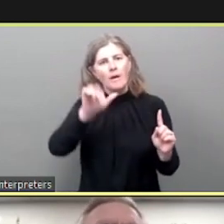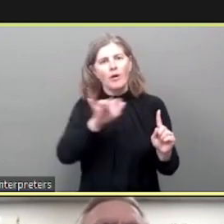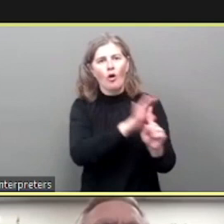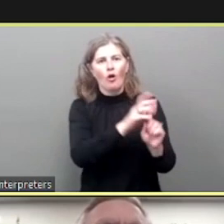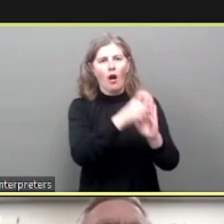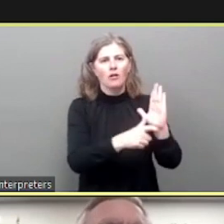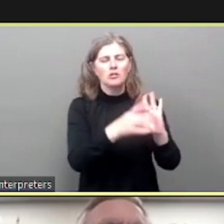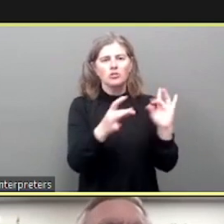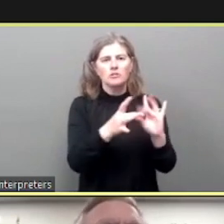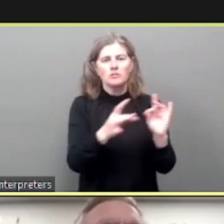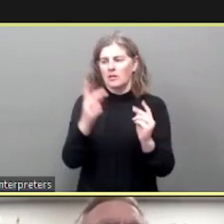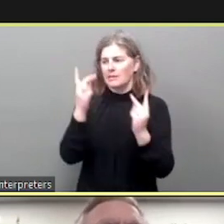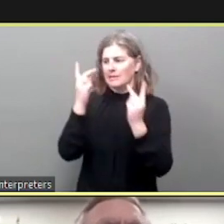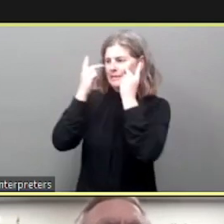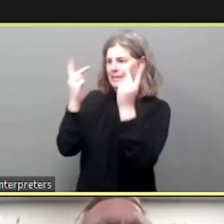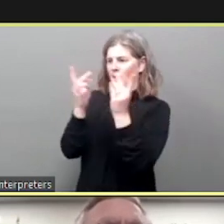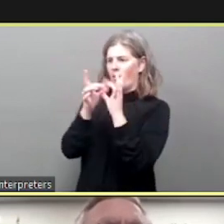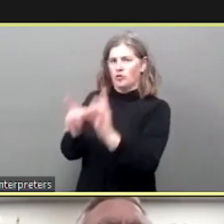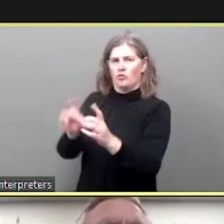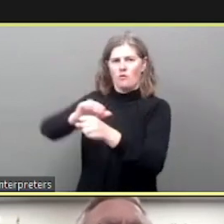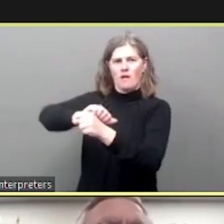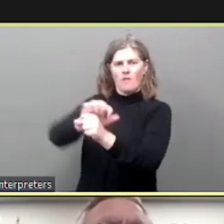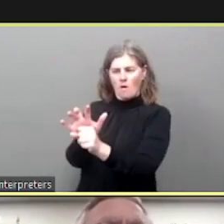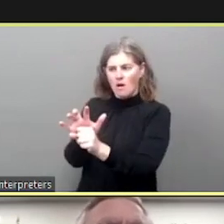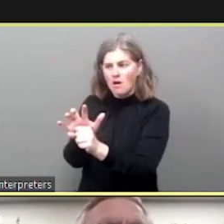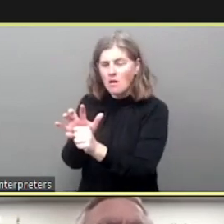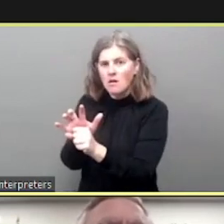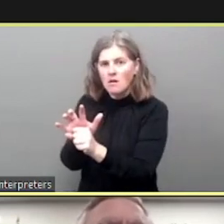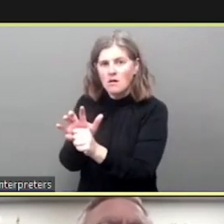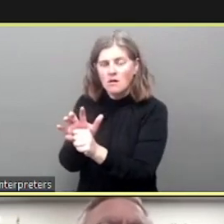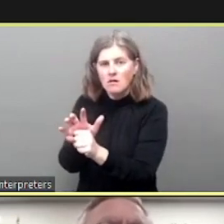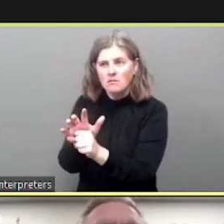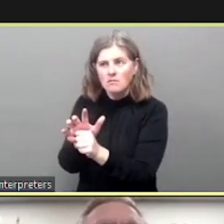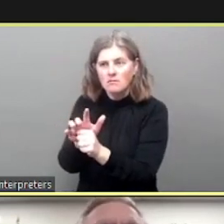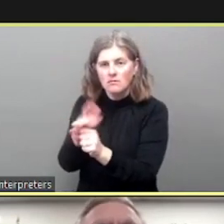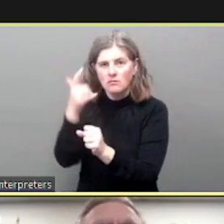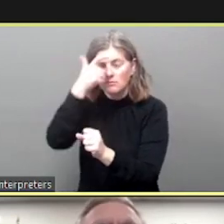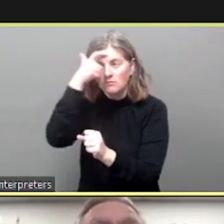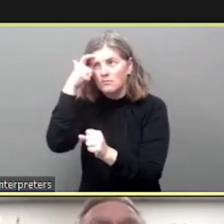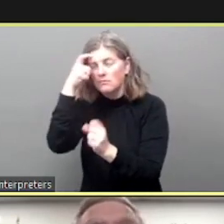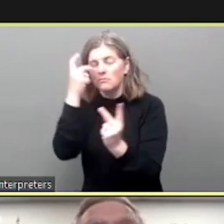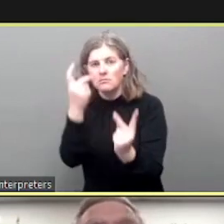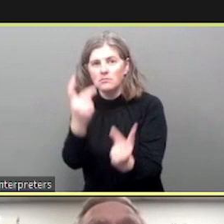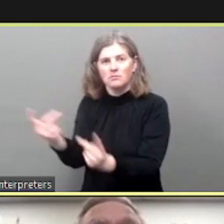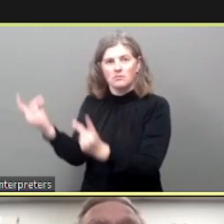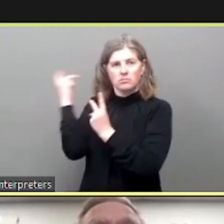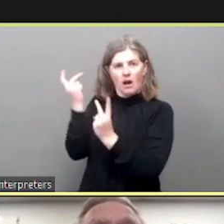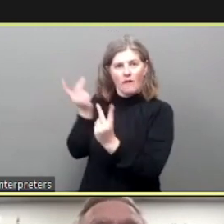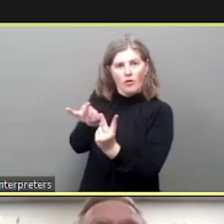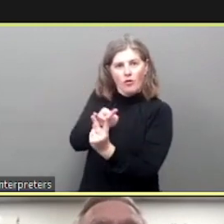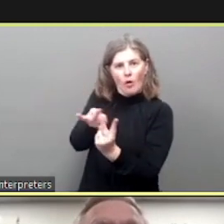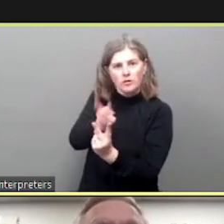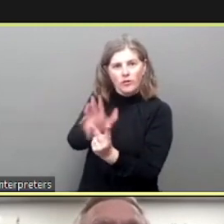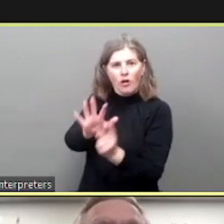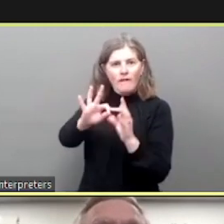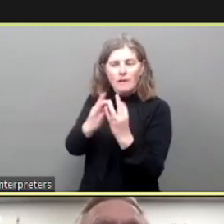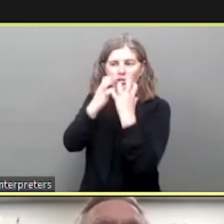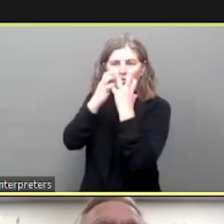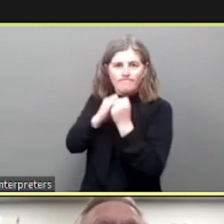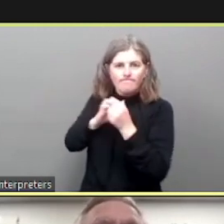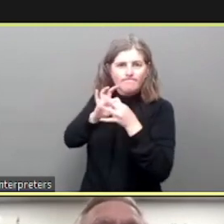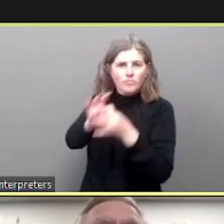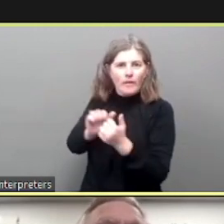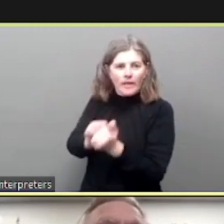sees anything about coronavirus, it brings back the memory of those two folks in her family she was so close to